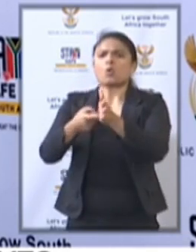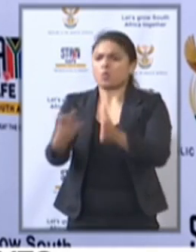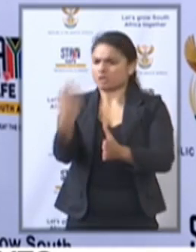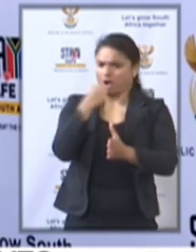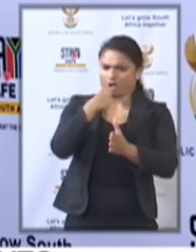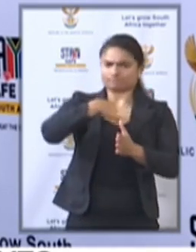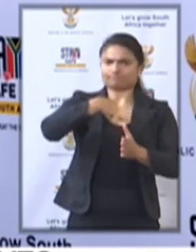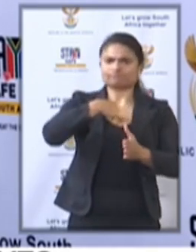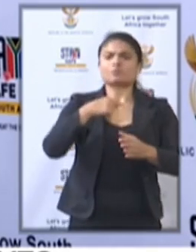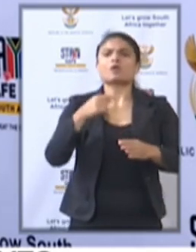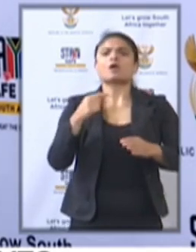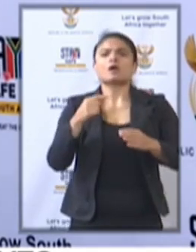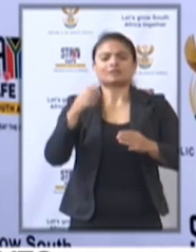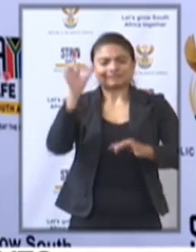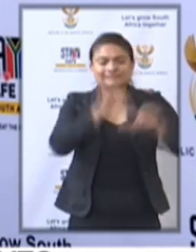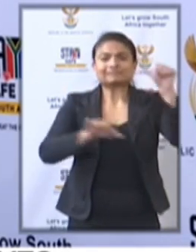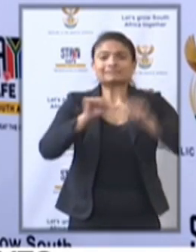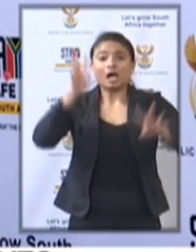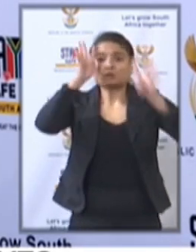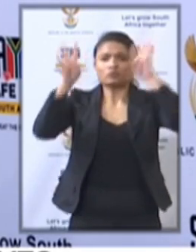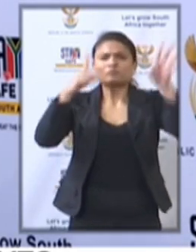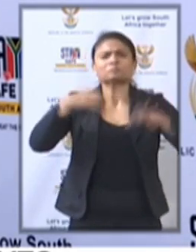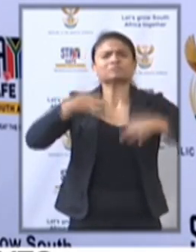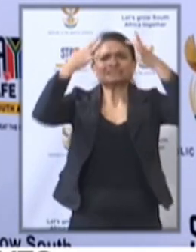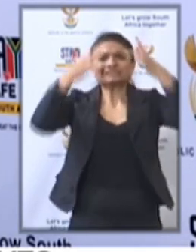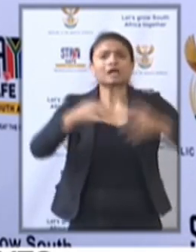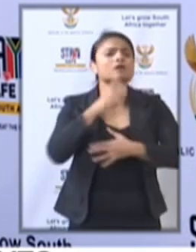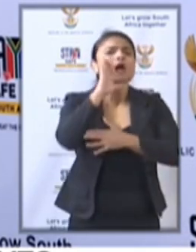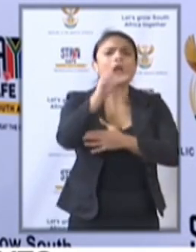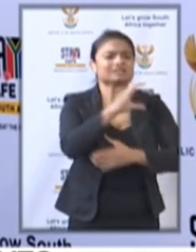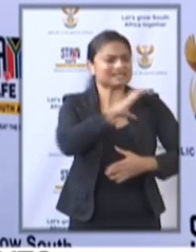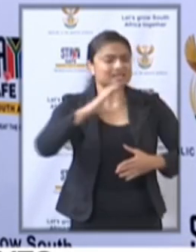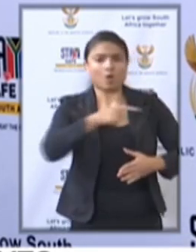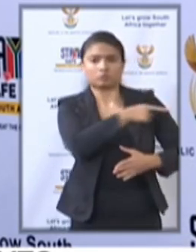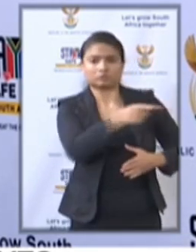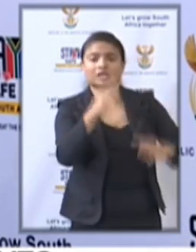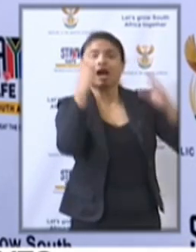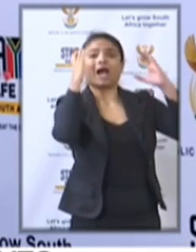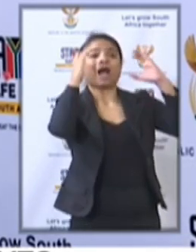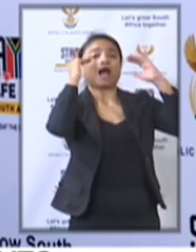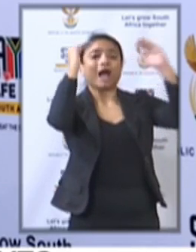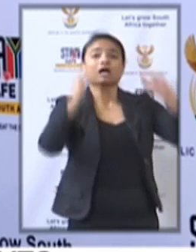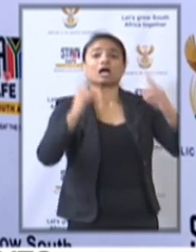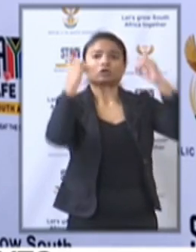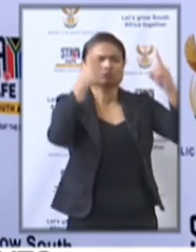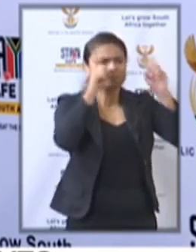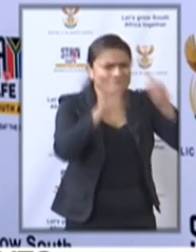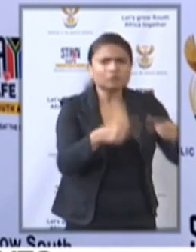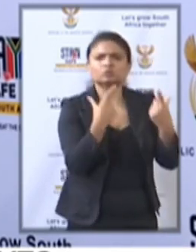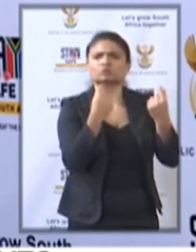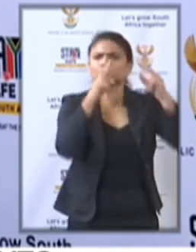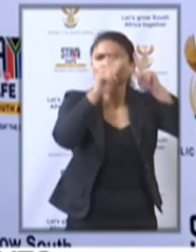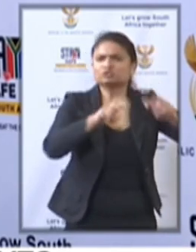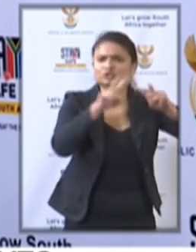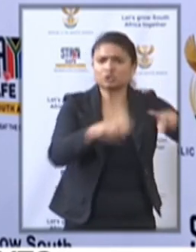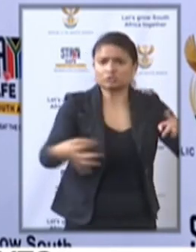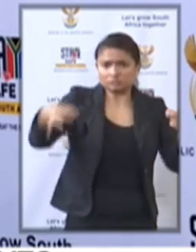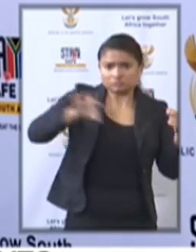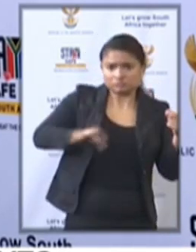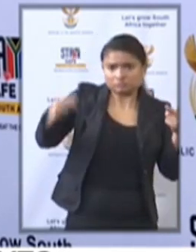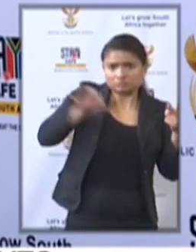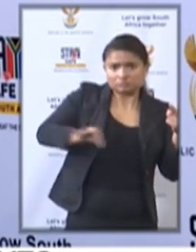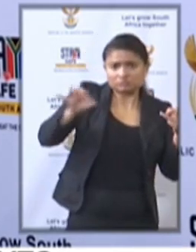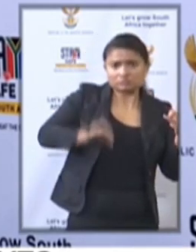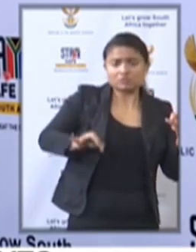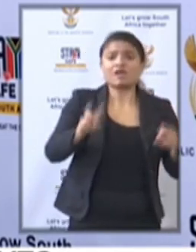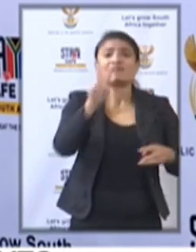ask the Council for Higher Education to undertake research on the salaries of vice-chancellors and